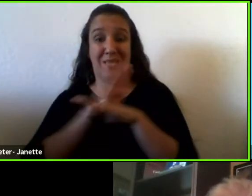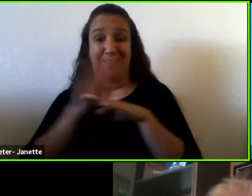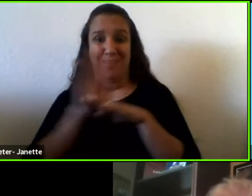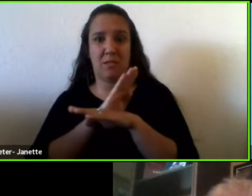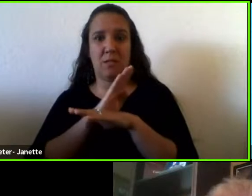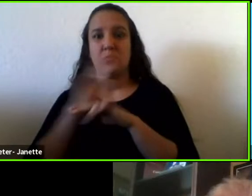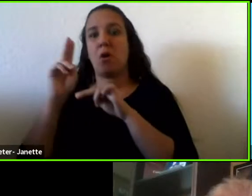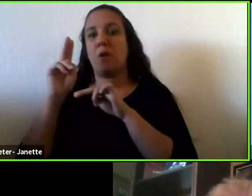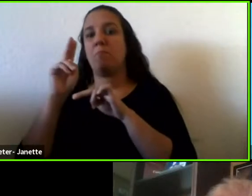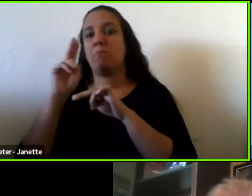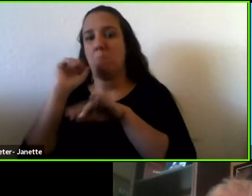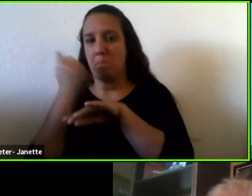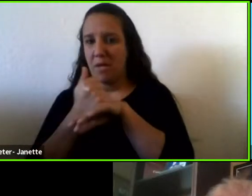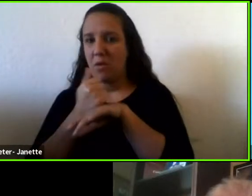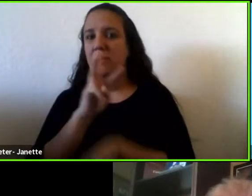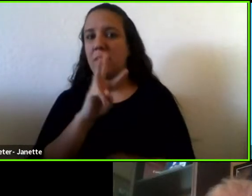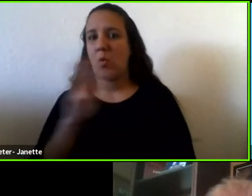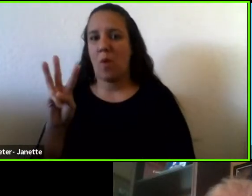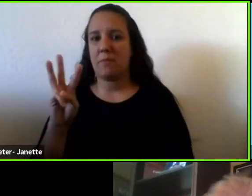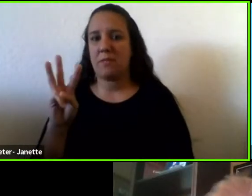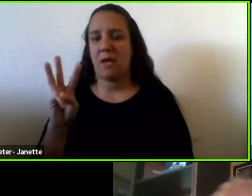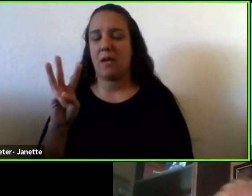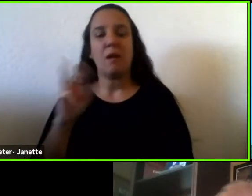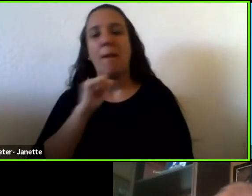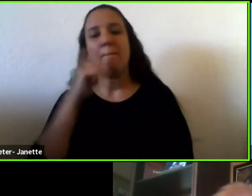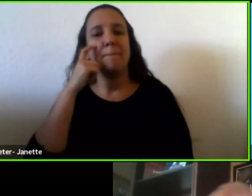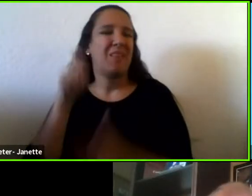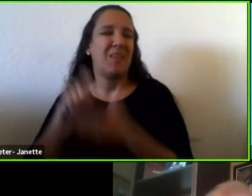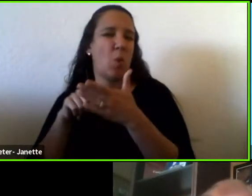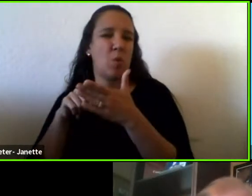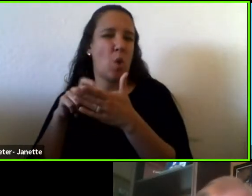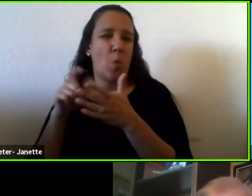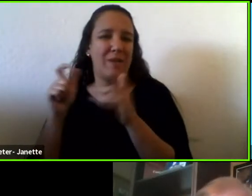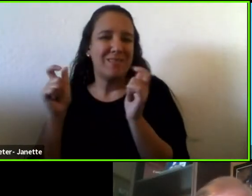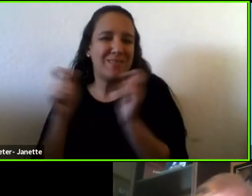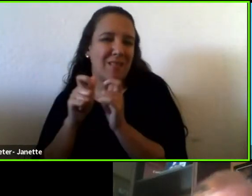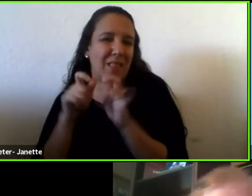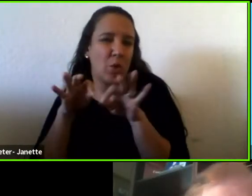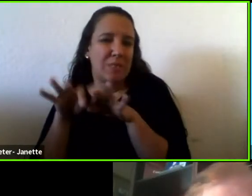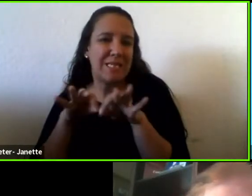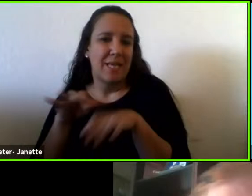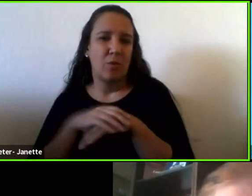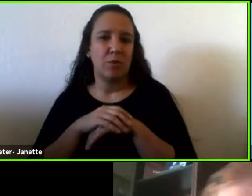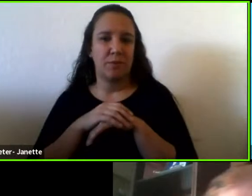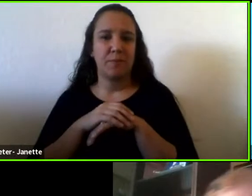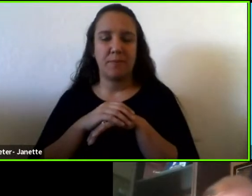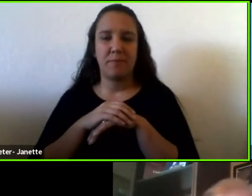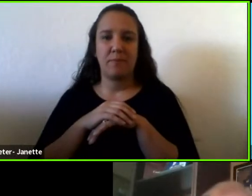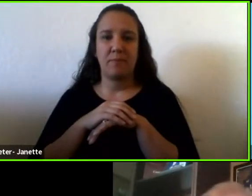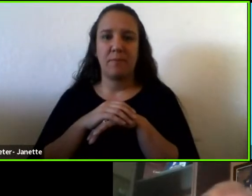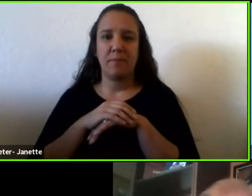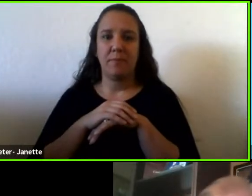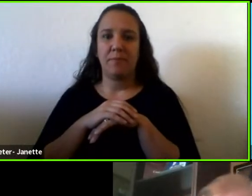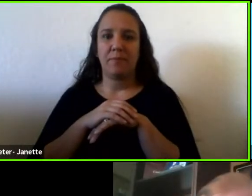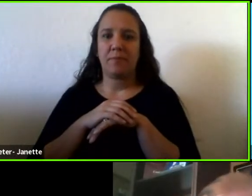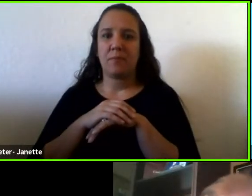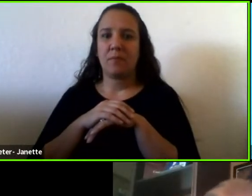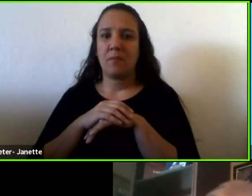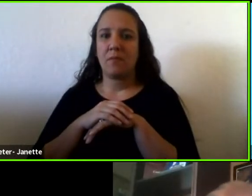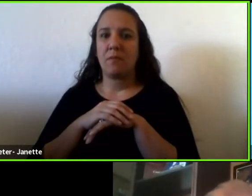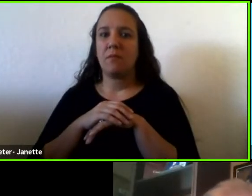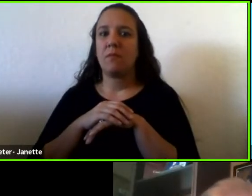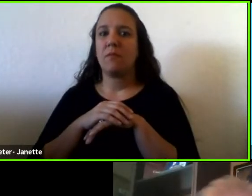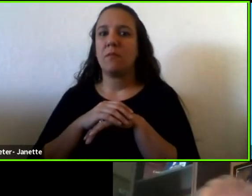things, those details. So just be mindful of the details of stuff like that. You know, Orlando, one thing I'll